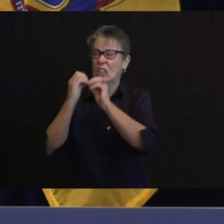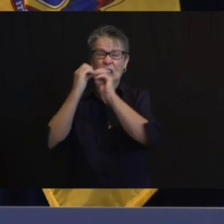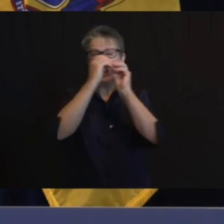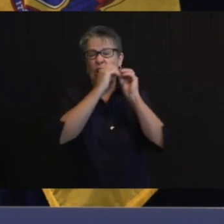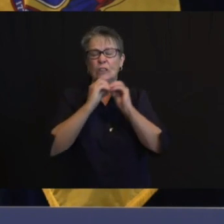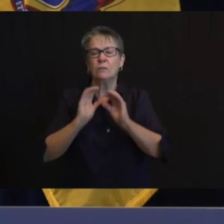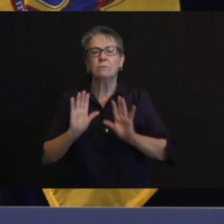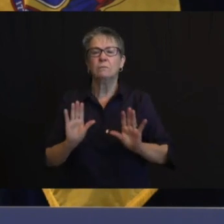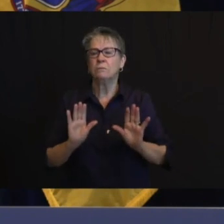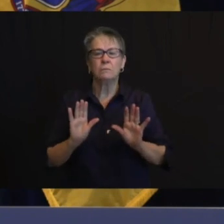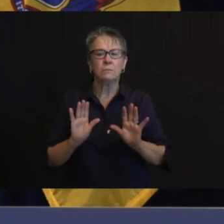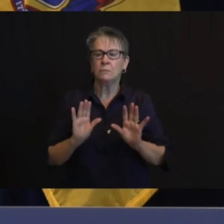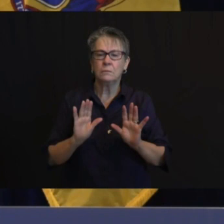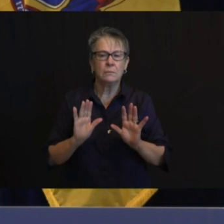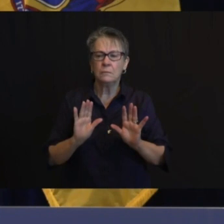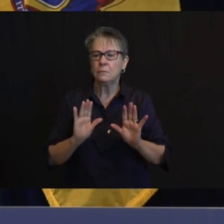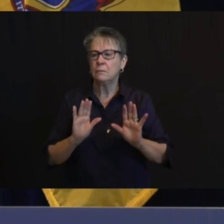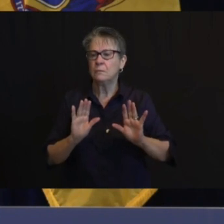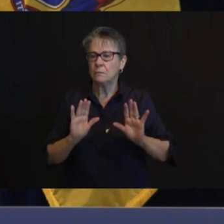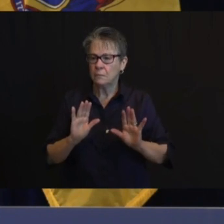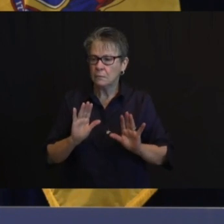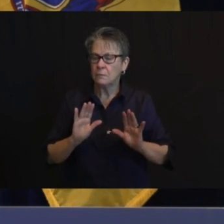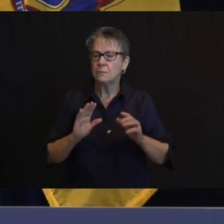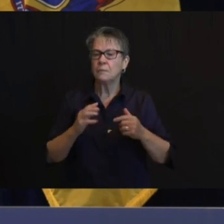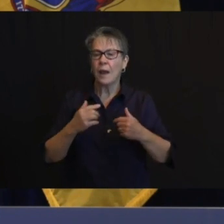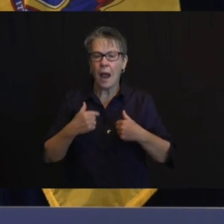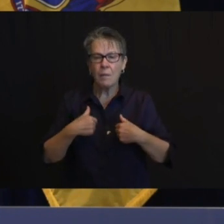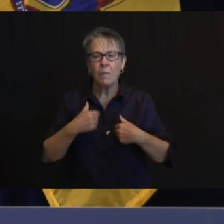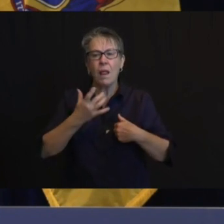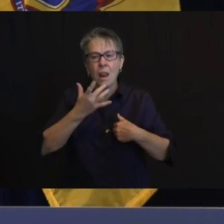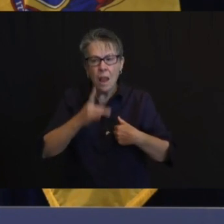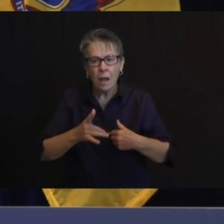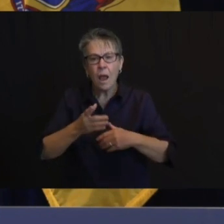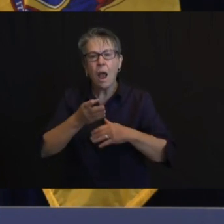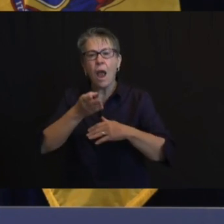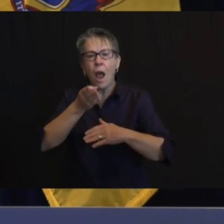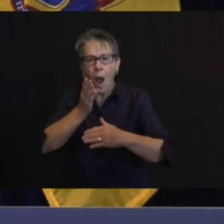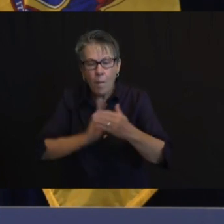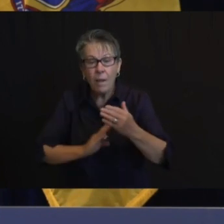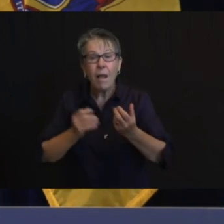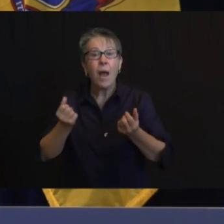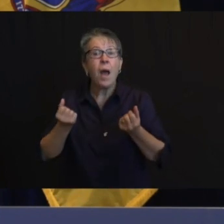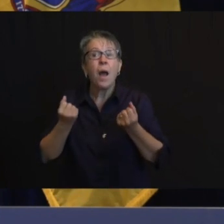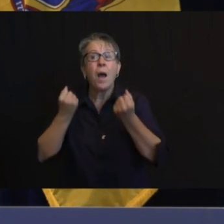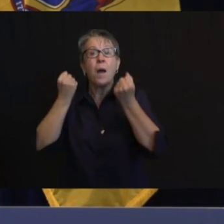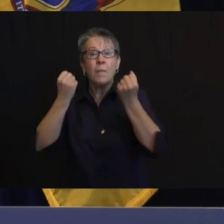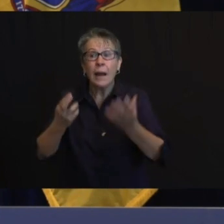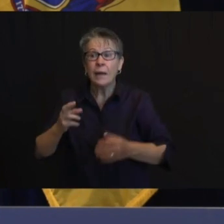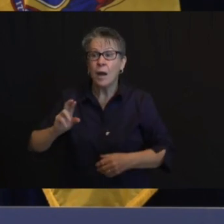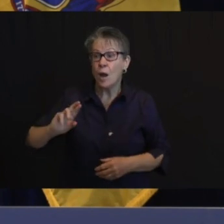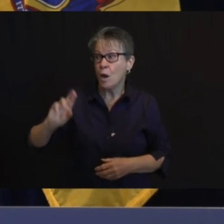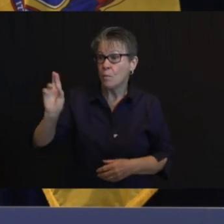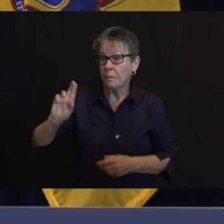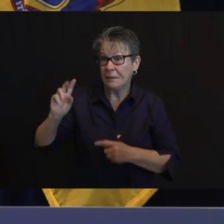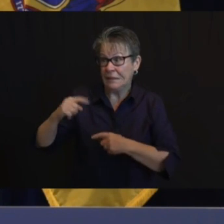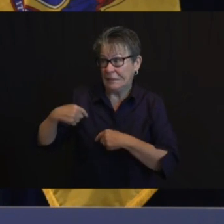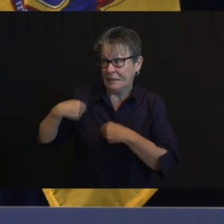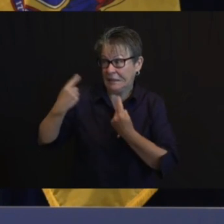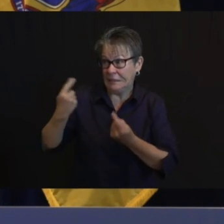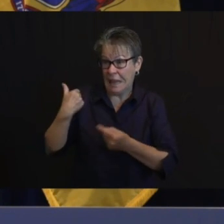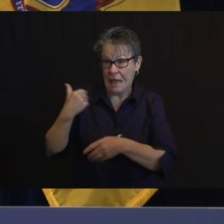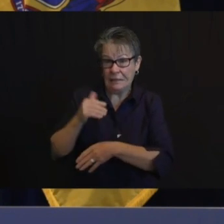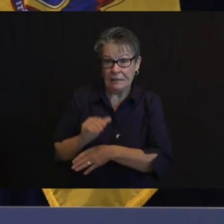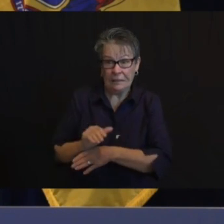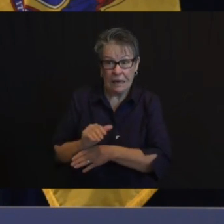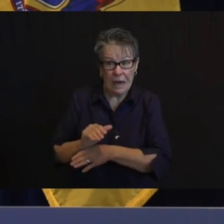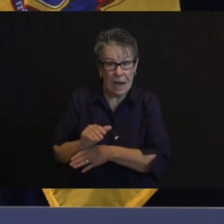rewarded and humbled by the amount of Republicans who have reached out to me since last night. And I've spoken to some. I spoke